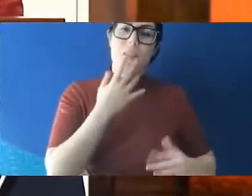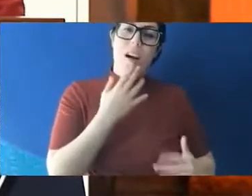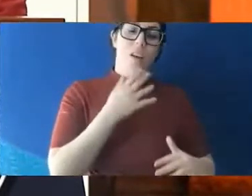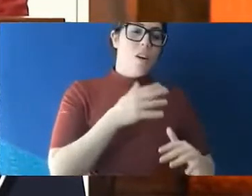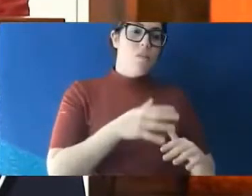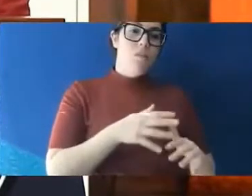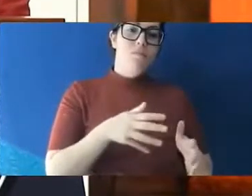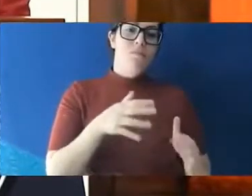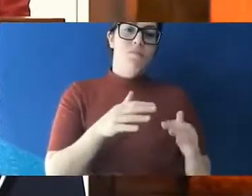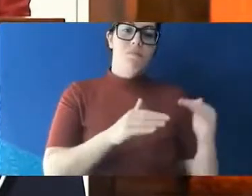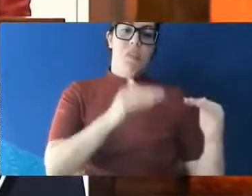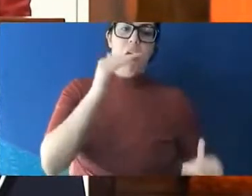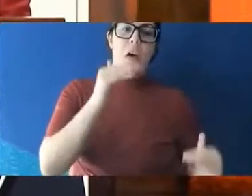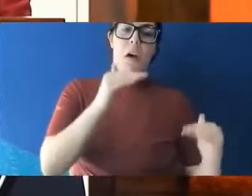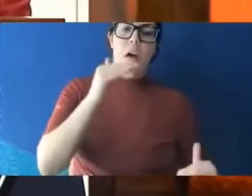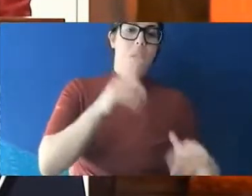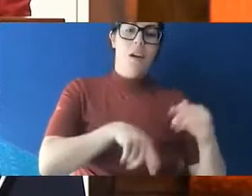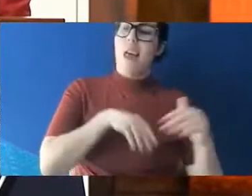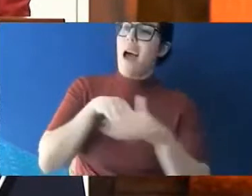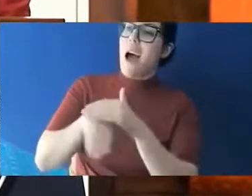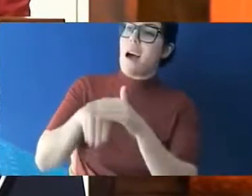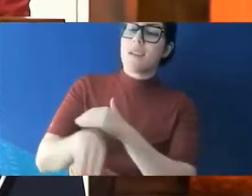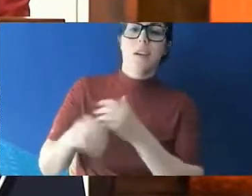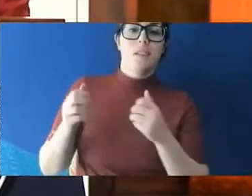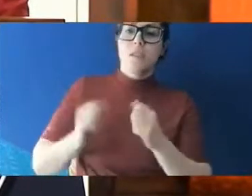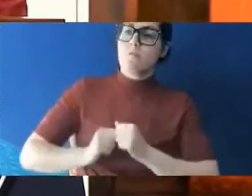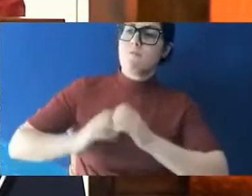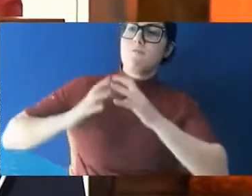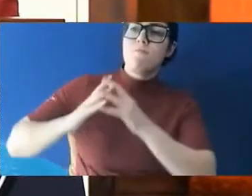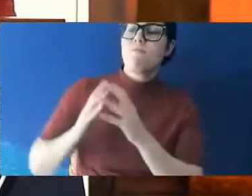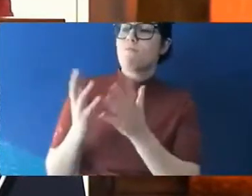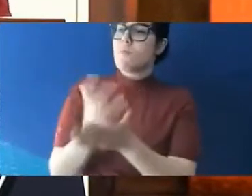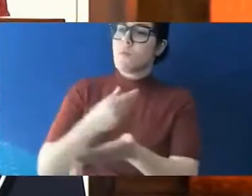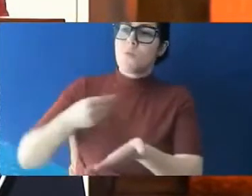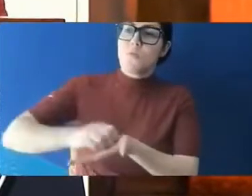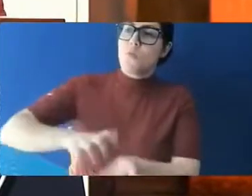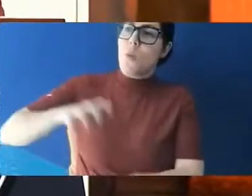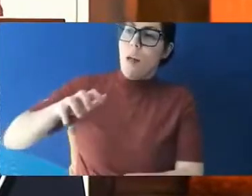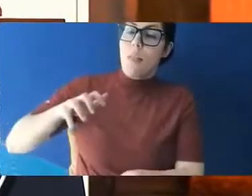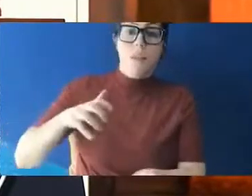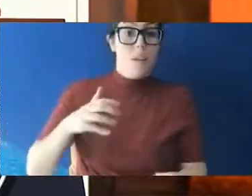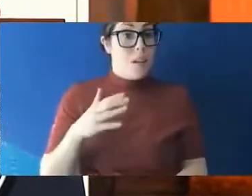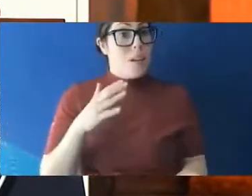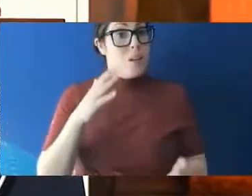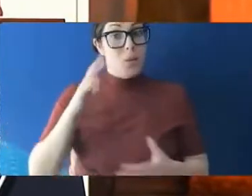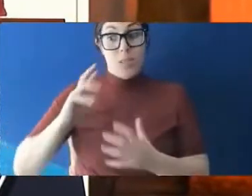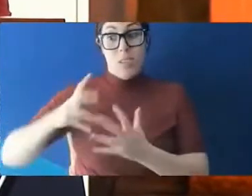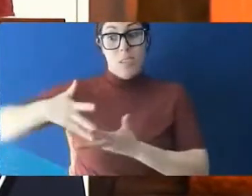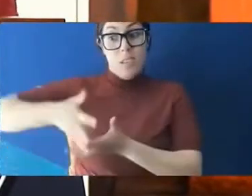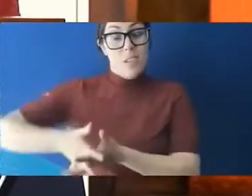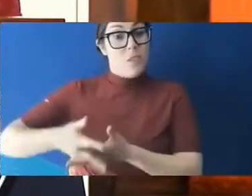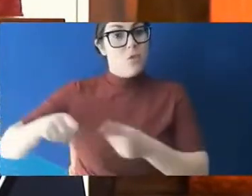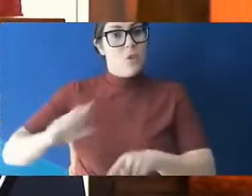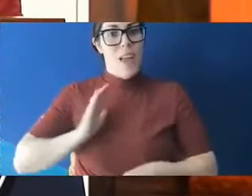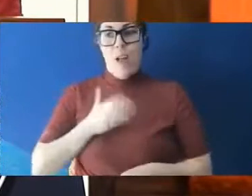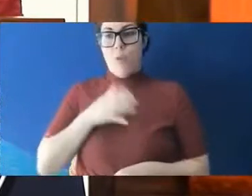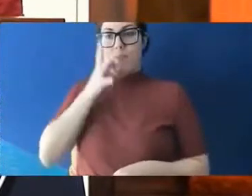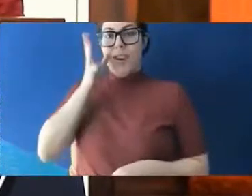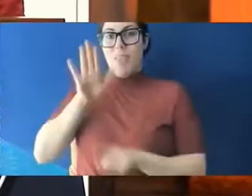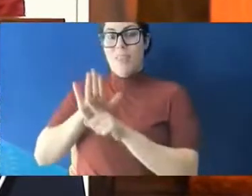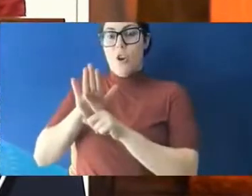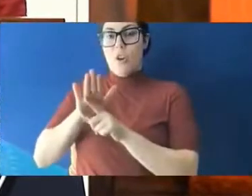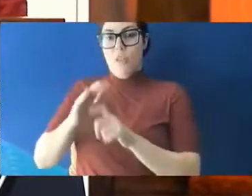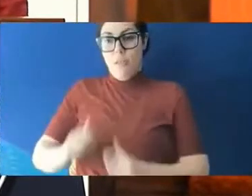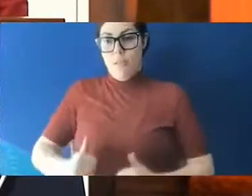from accessing opportunity and building wealth were established within our parents' lifetimes